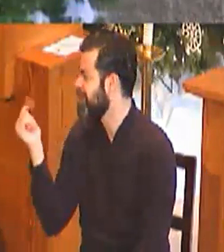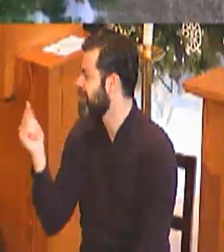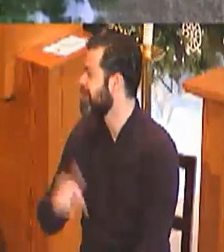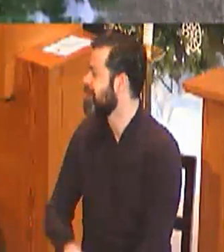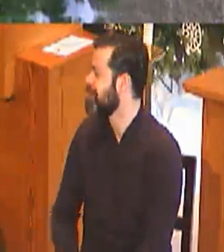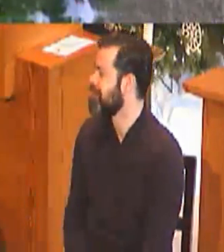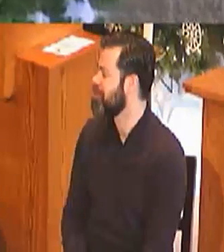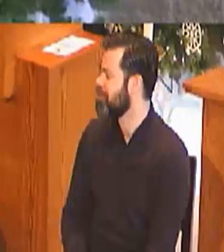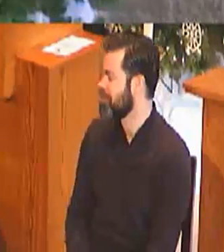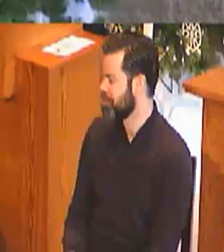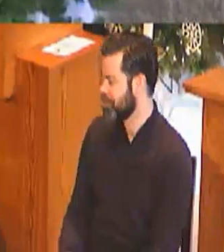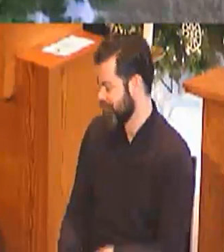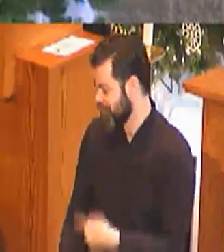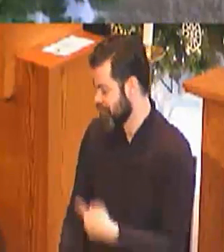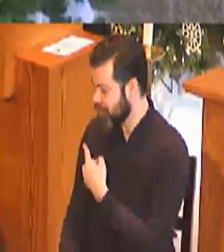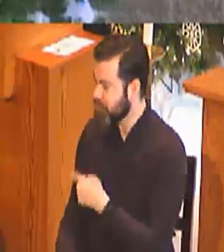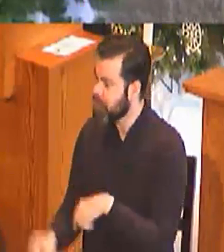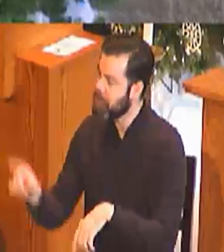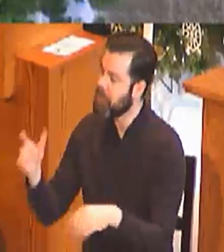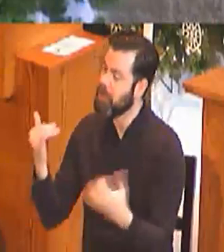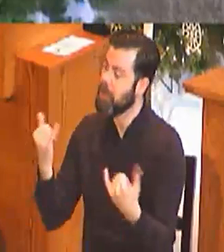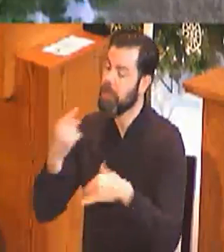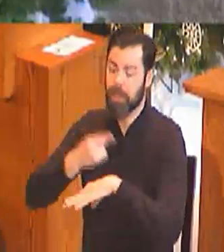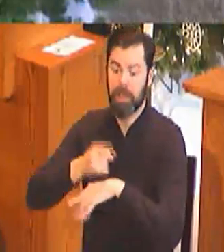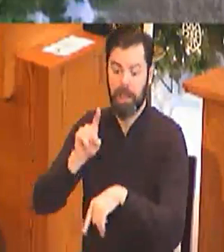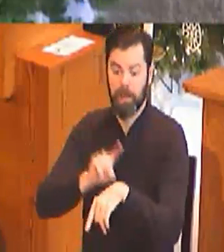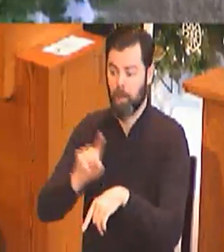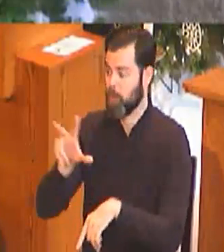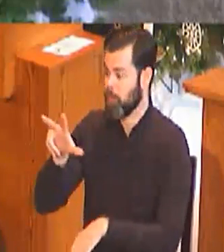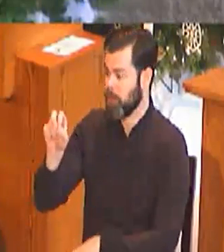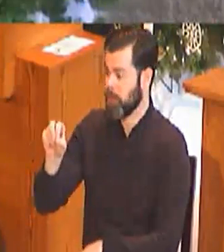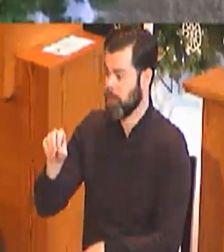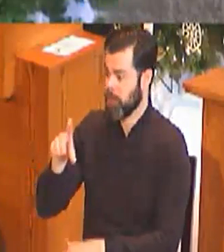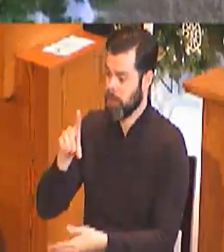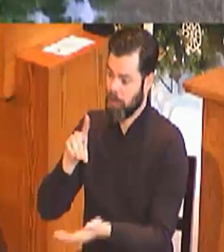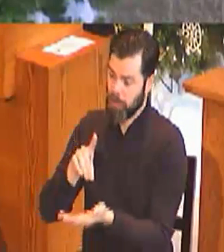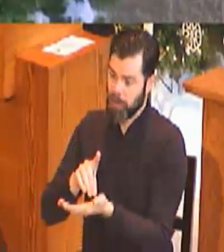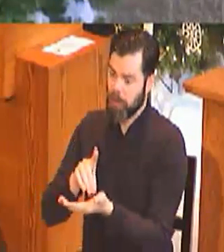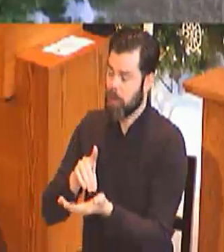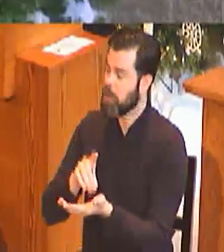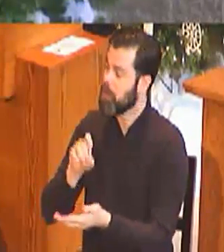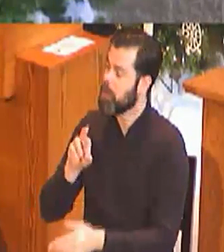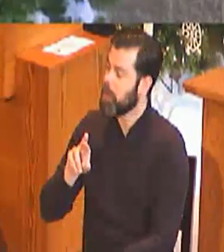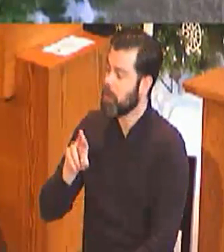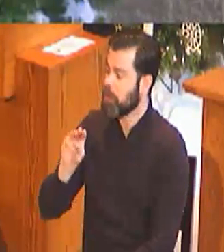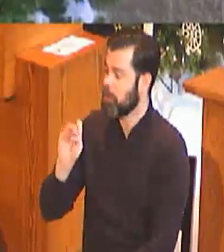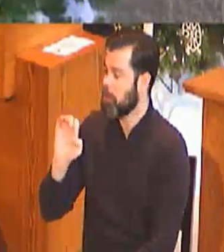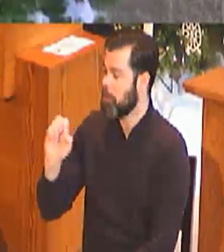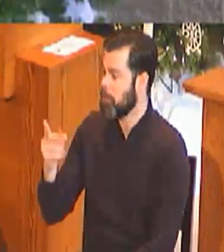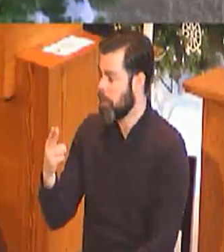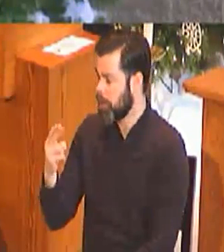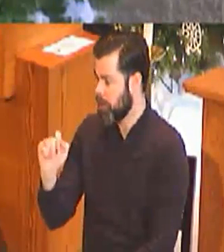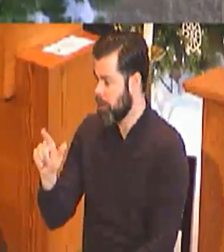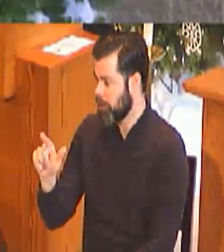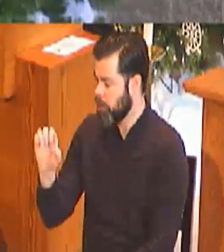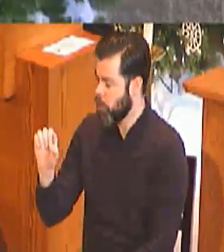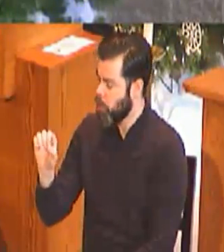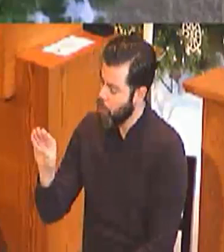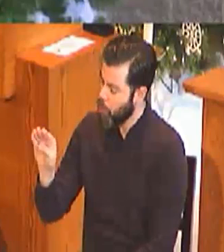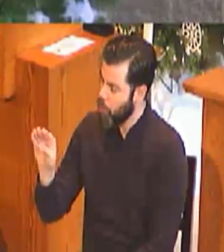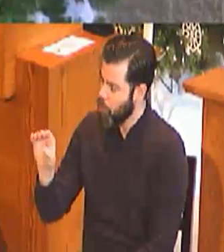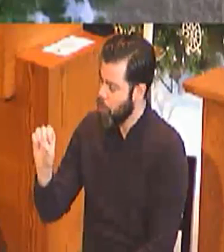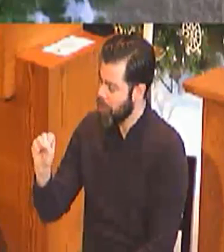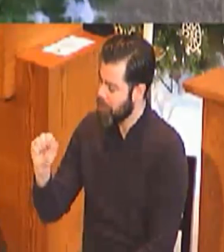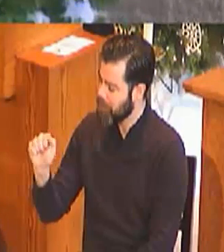And at 1:30 today, Dr. Michael Obsas is going to be facilitating a special class